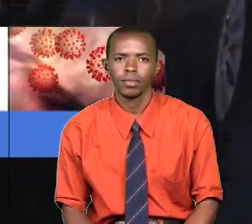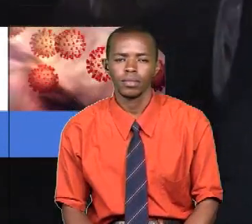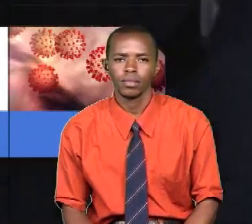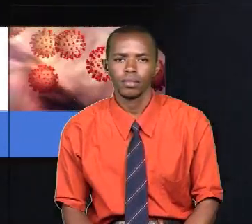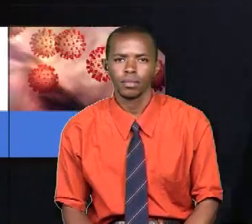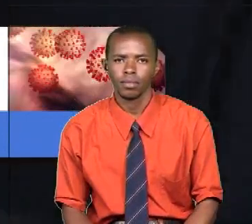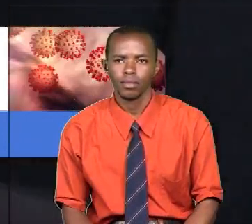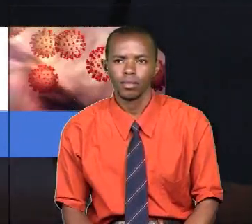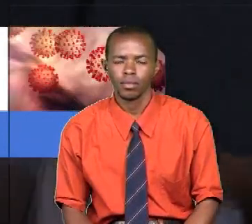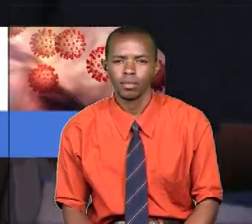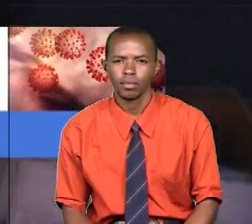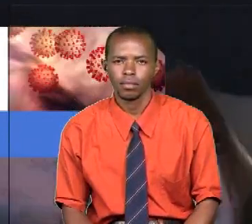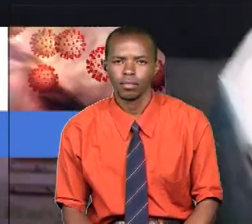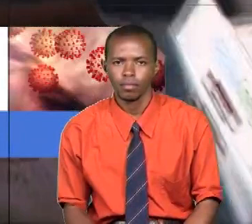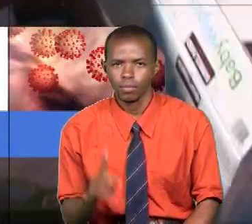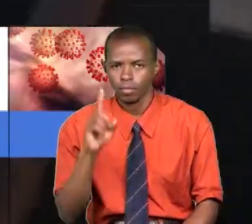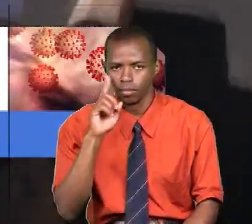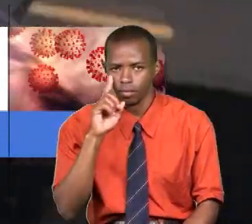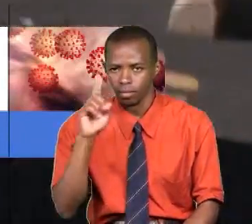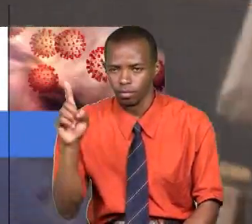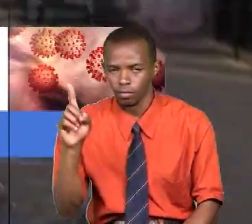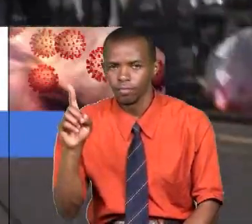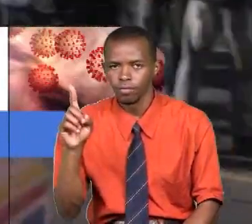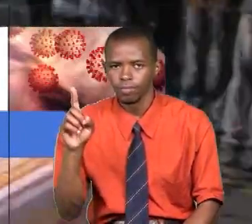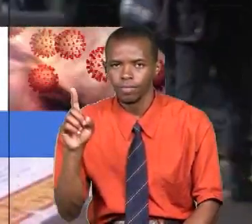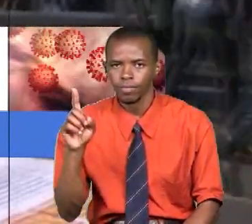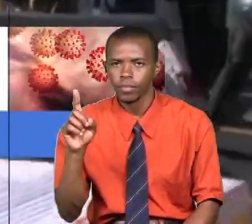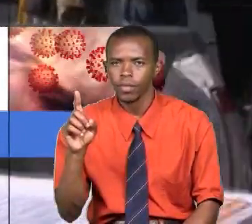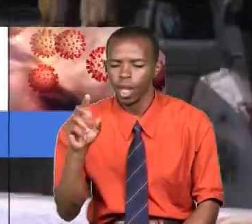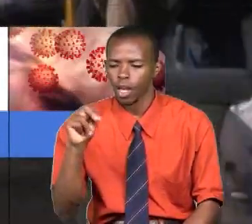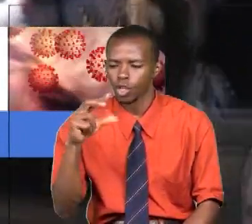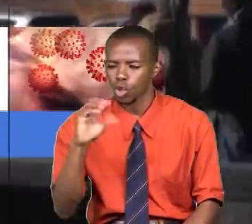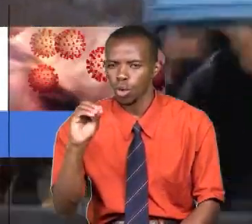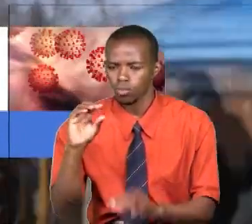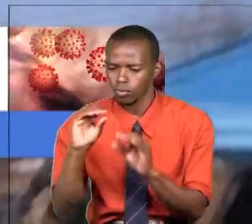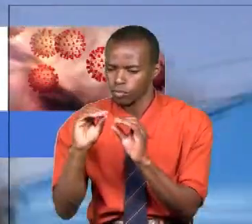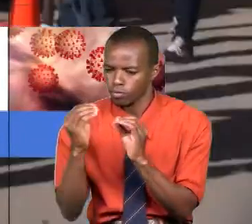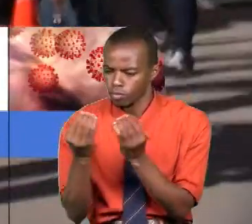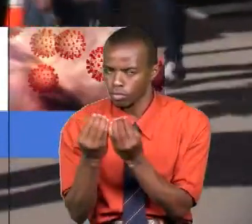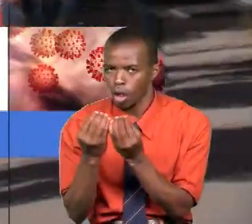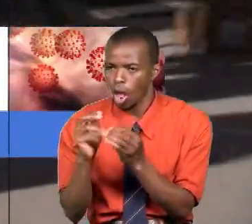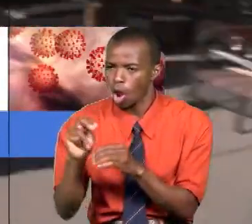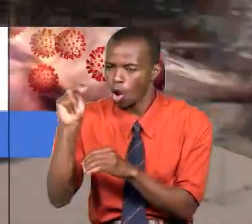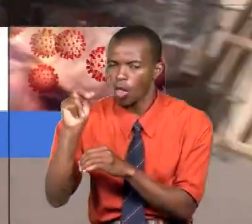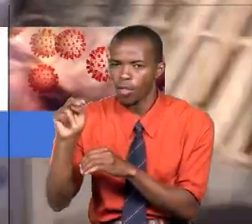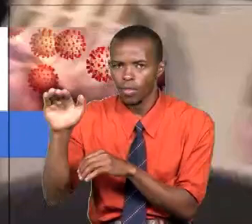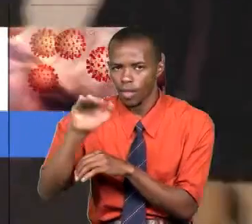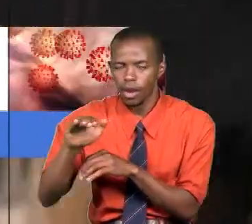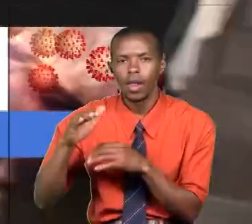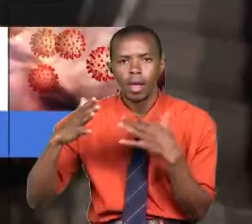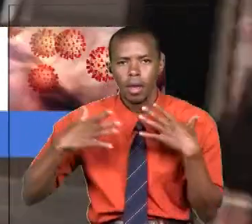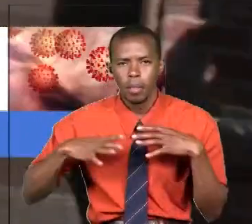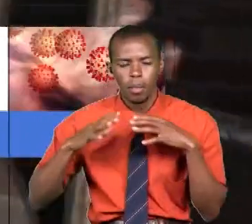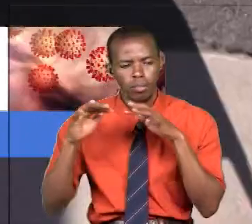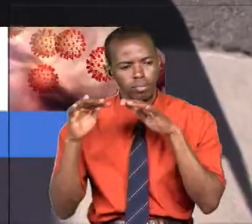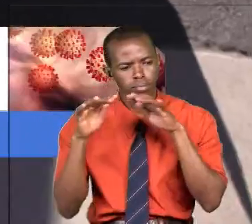At the Metro Denver North Islamic Center, a non-profit humanitarian organization in North Glen, Colorado, people have been